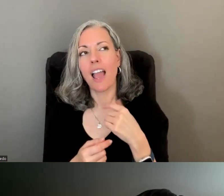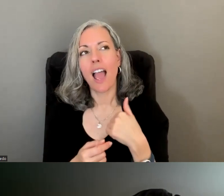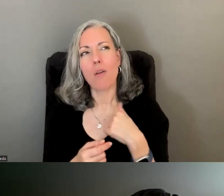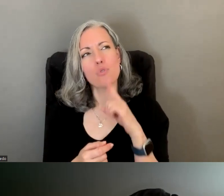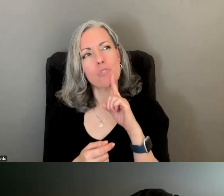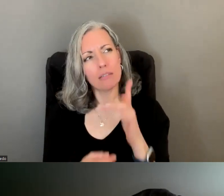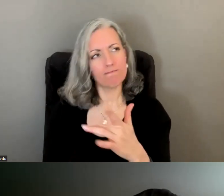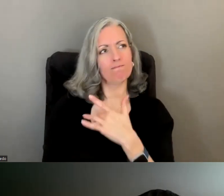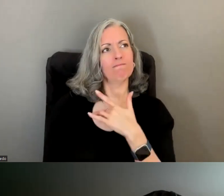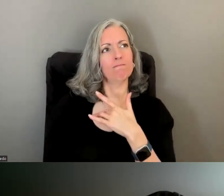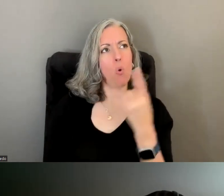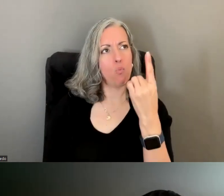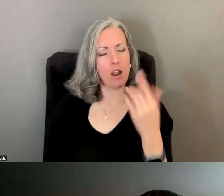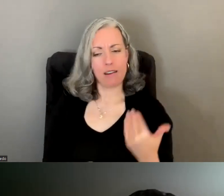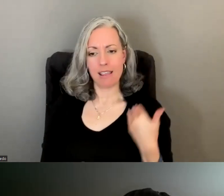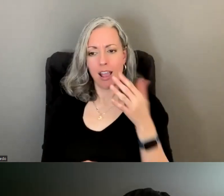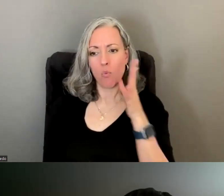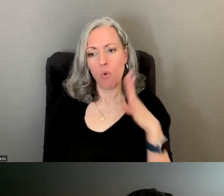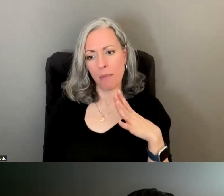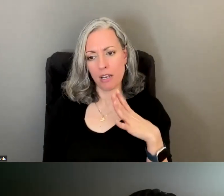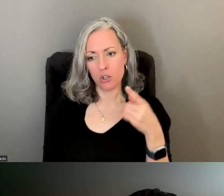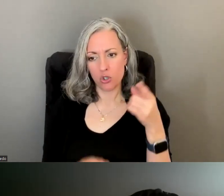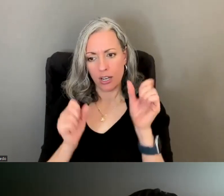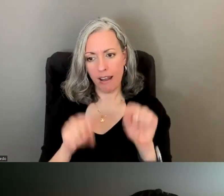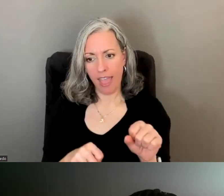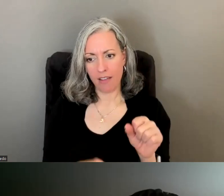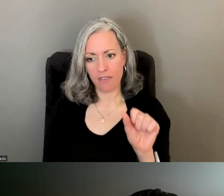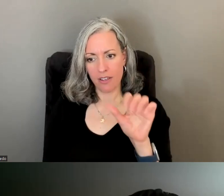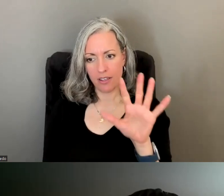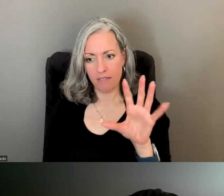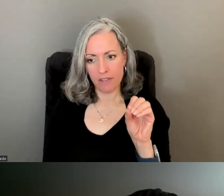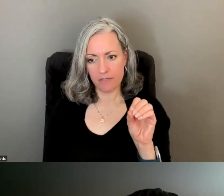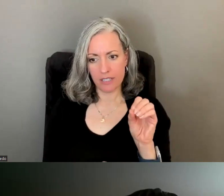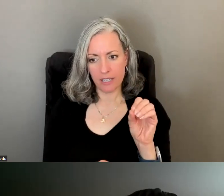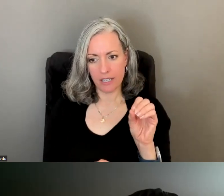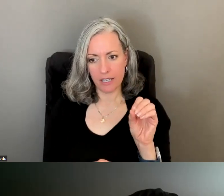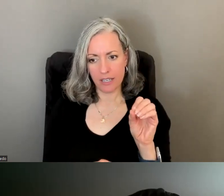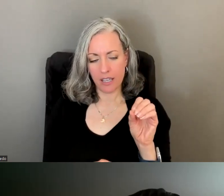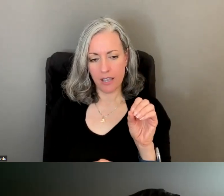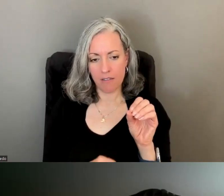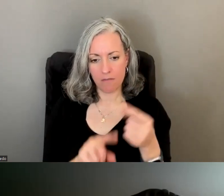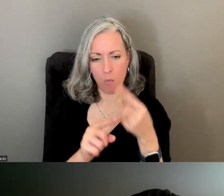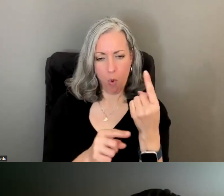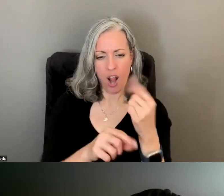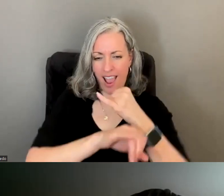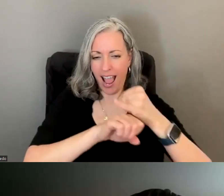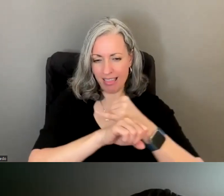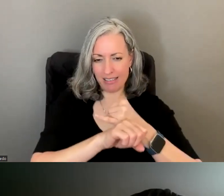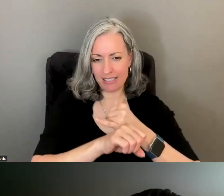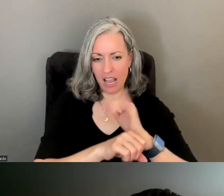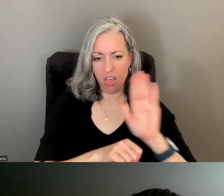touched when one of the young women said, well, you could have a room of 50 Pacific Islanders, they would tell their story and they would all be right.